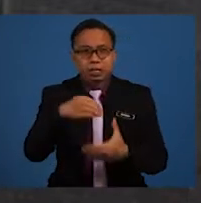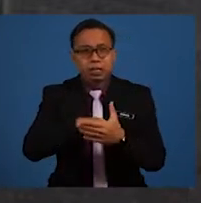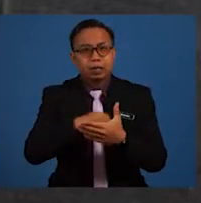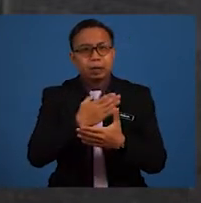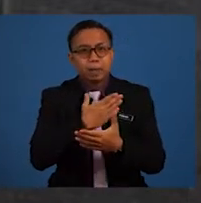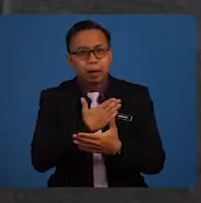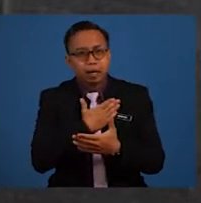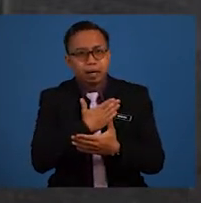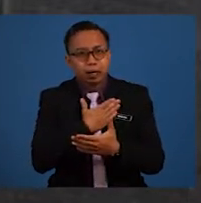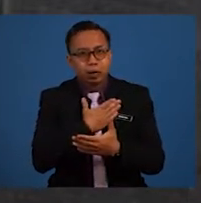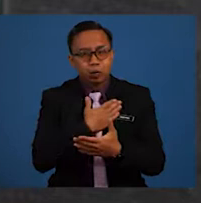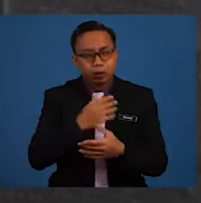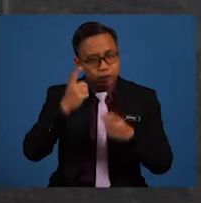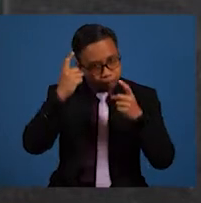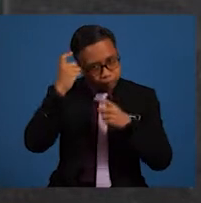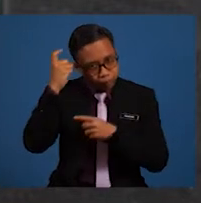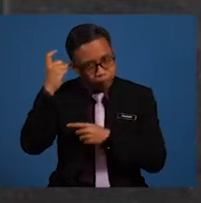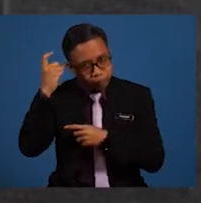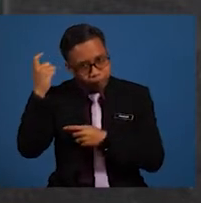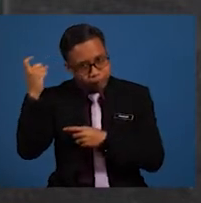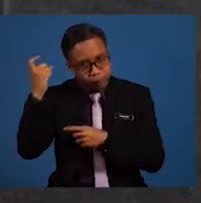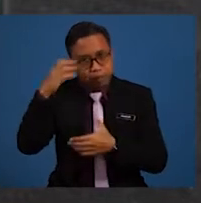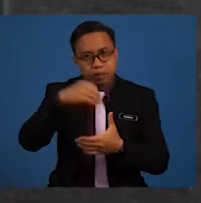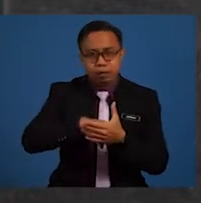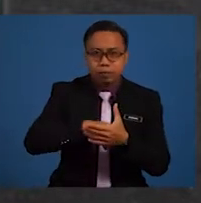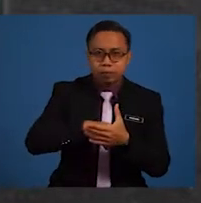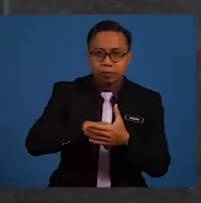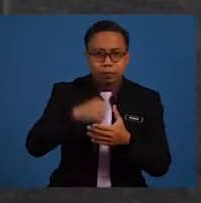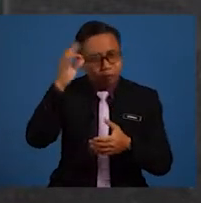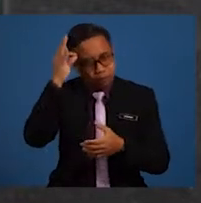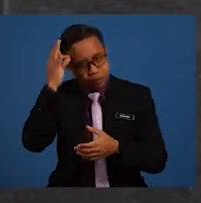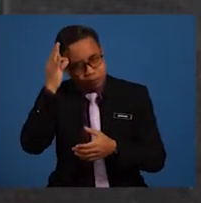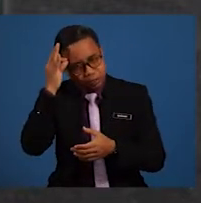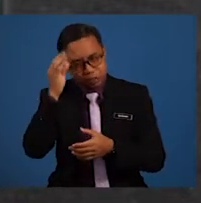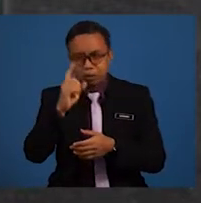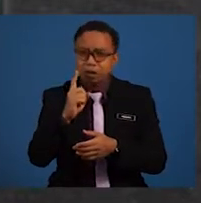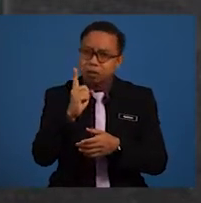in my wildest dreams could I ever imagine anyone